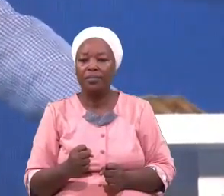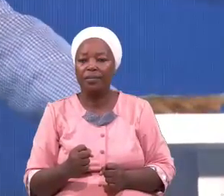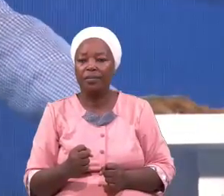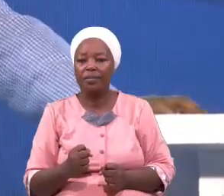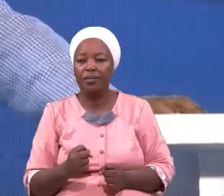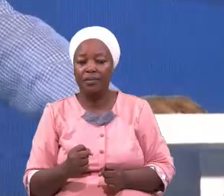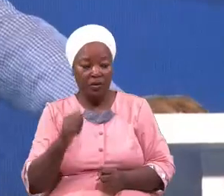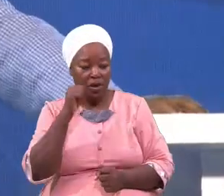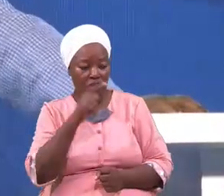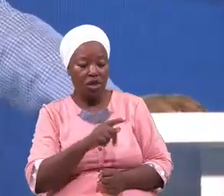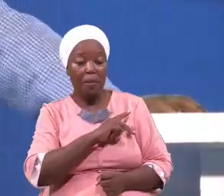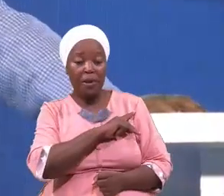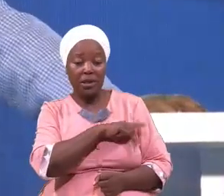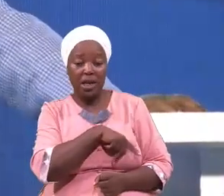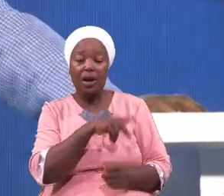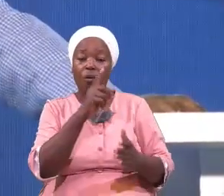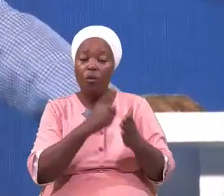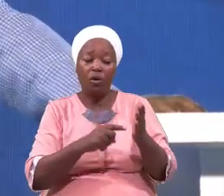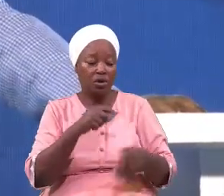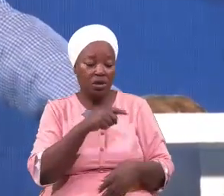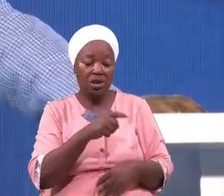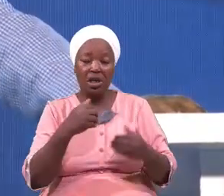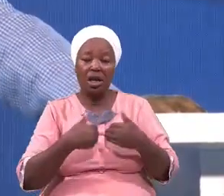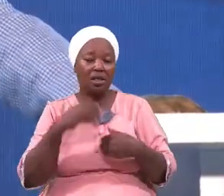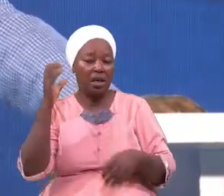She personalized what she had heard.